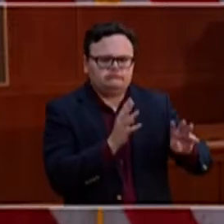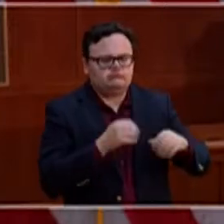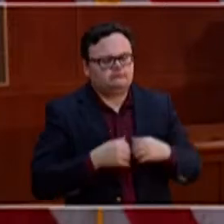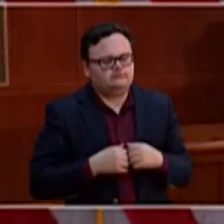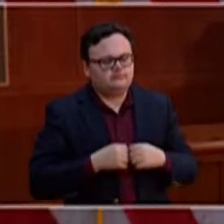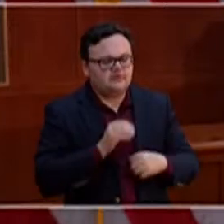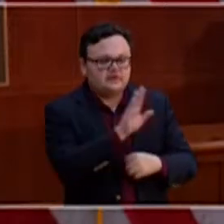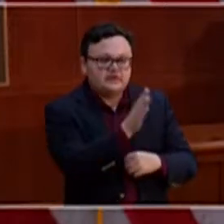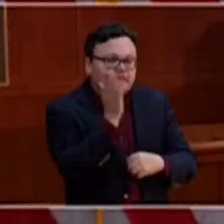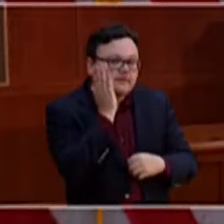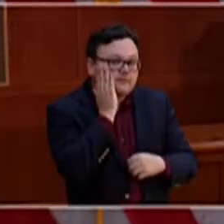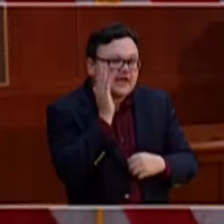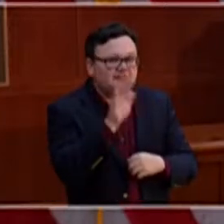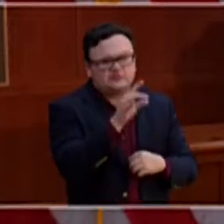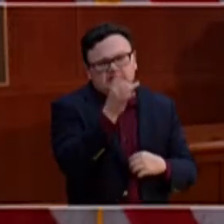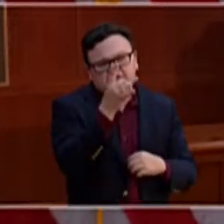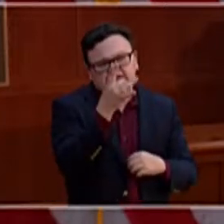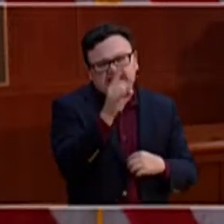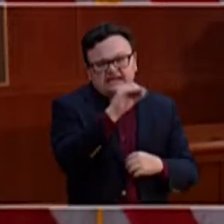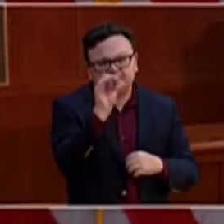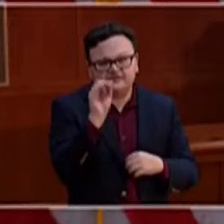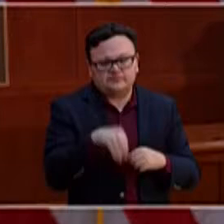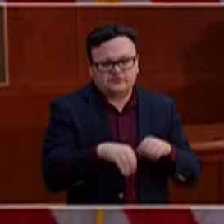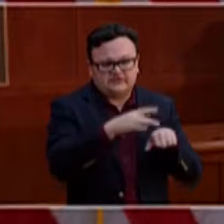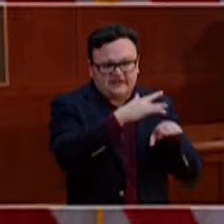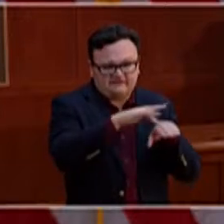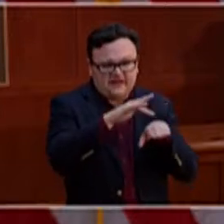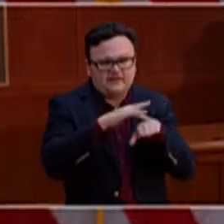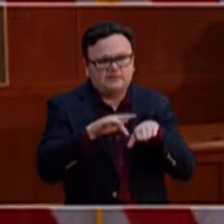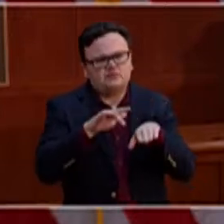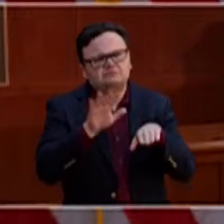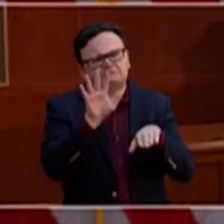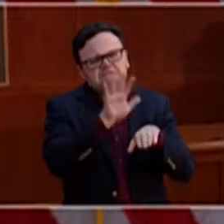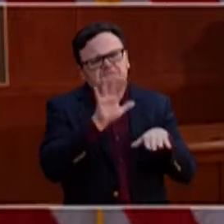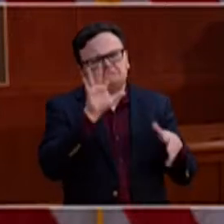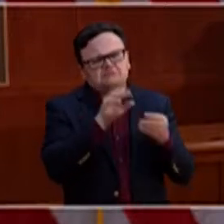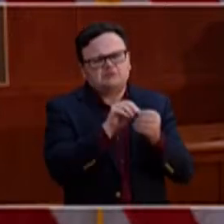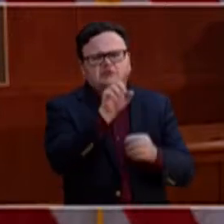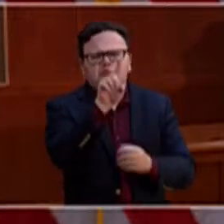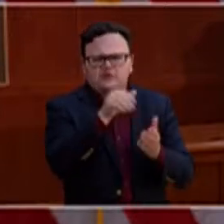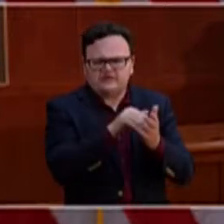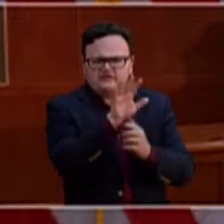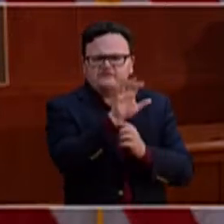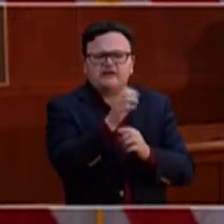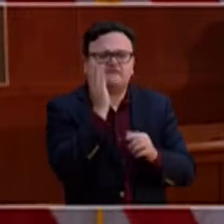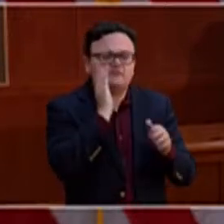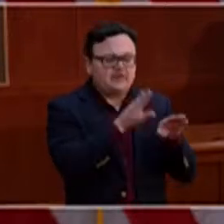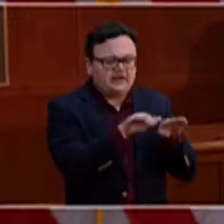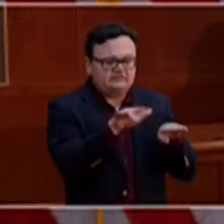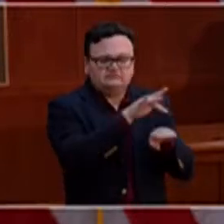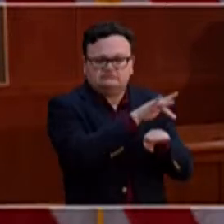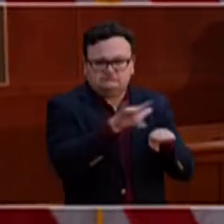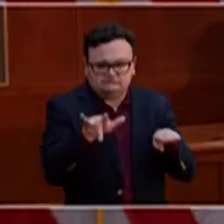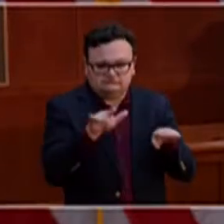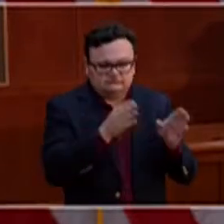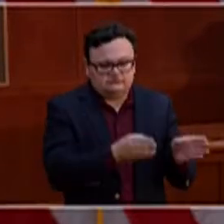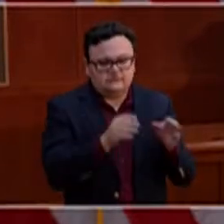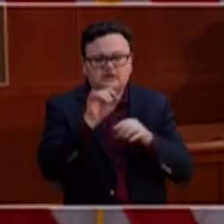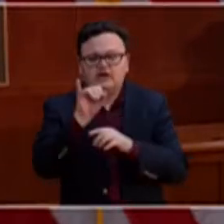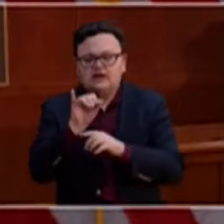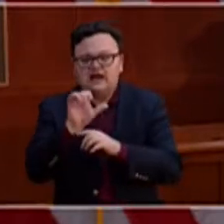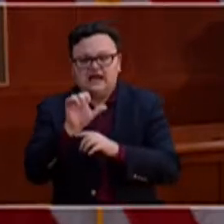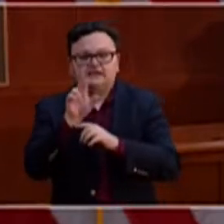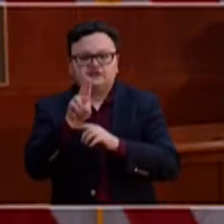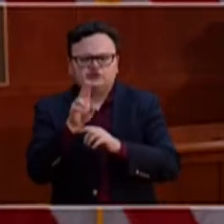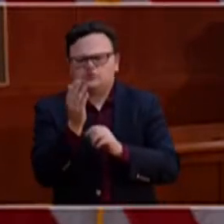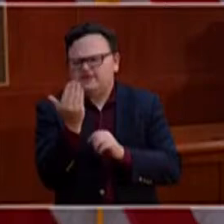of all their beds are available, which is I think about 1,500 beds as of this morning, and then they have 15% of the ICU beds